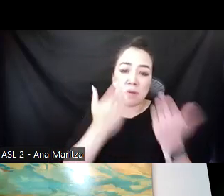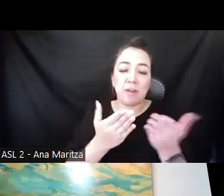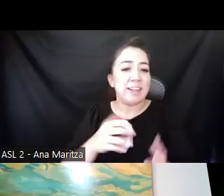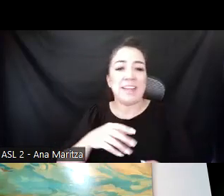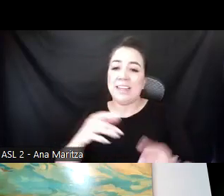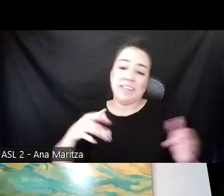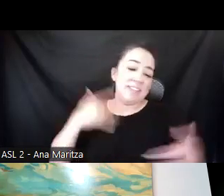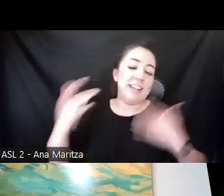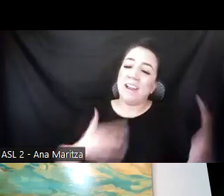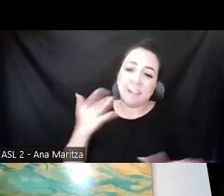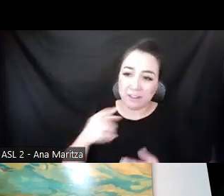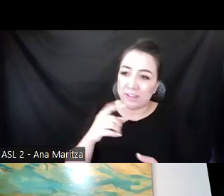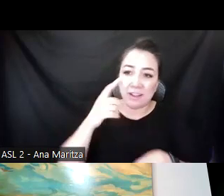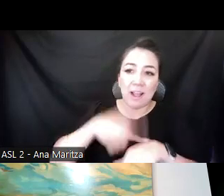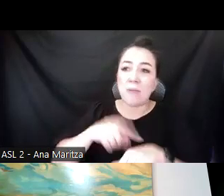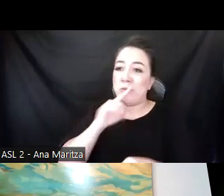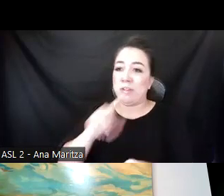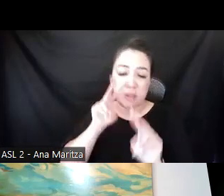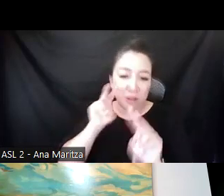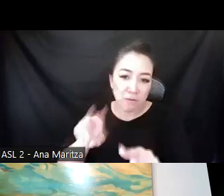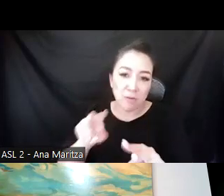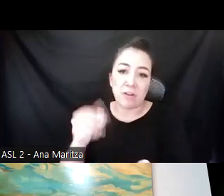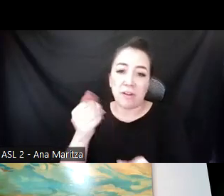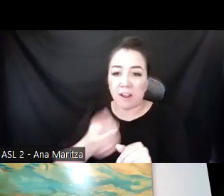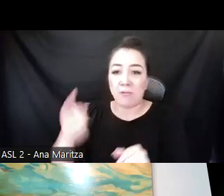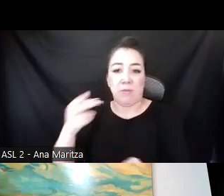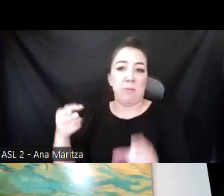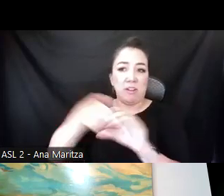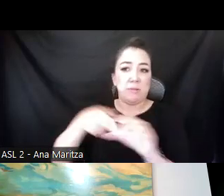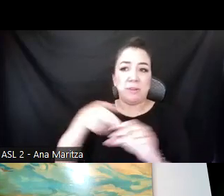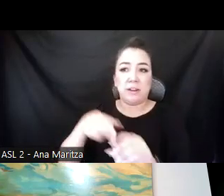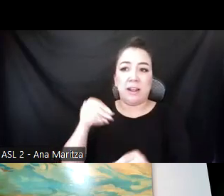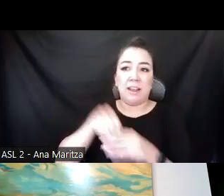time, and really look forward to everyone's participation in that